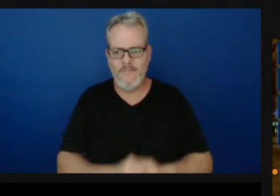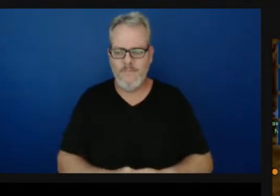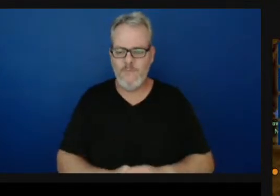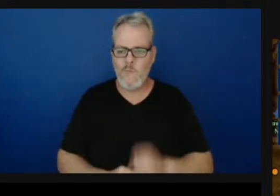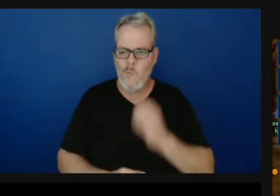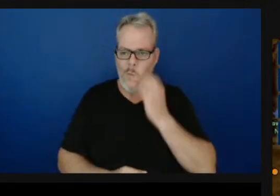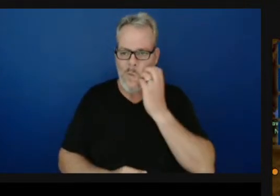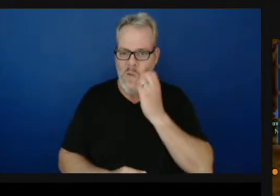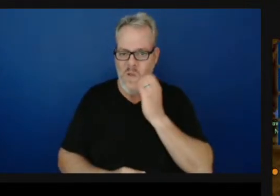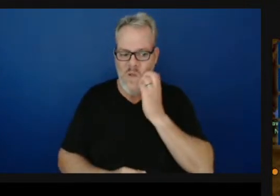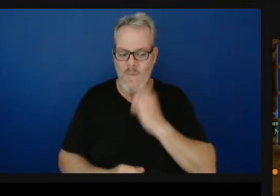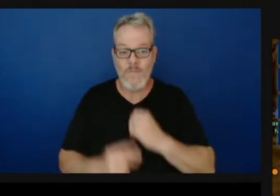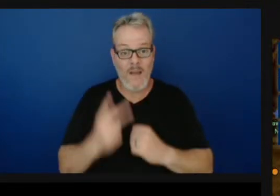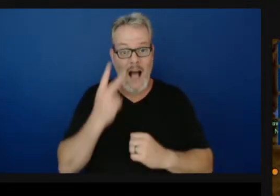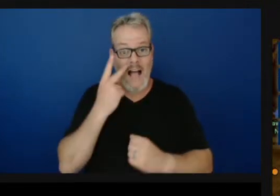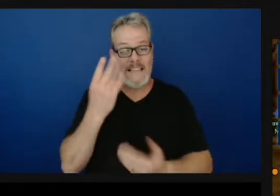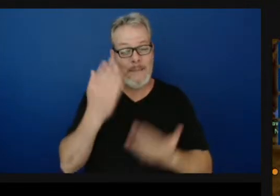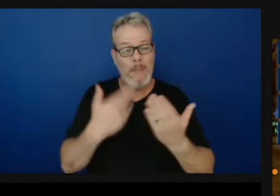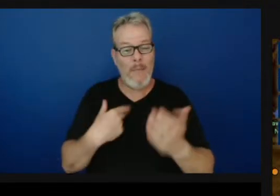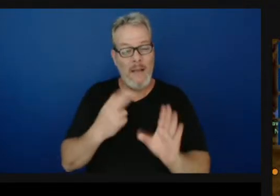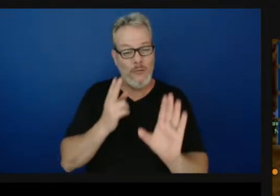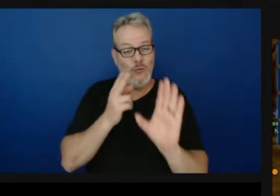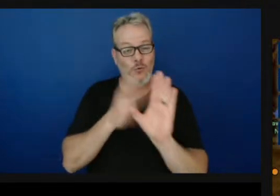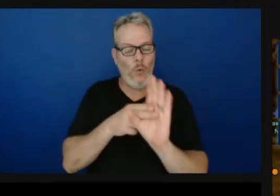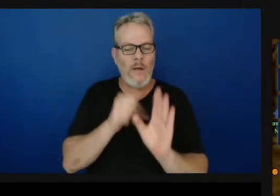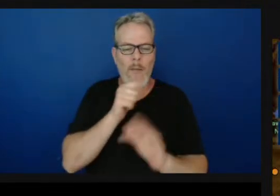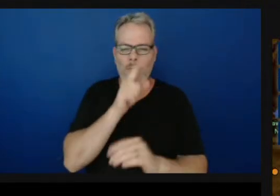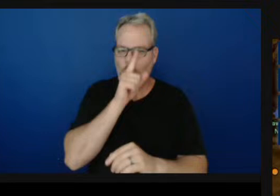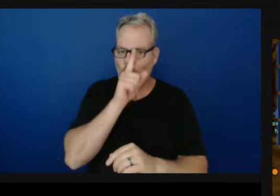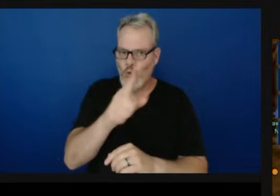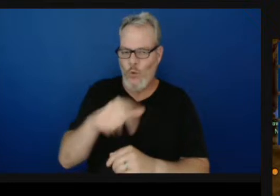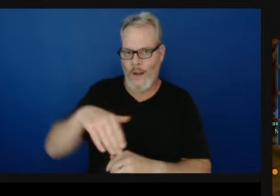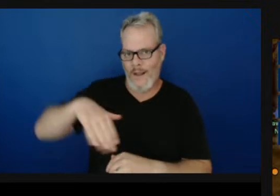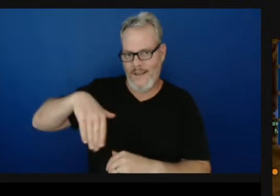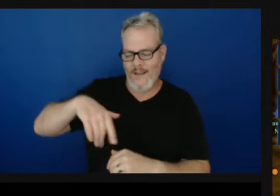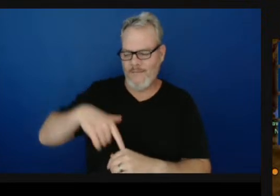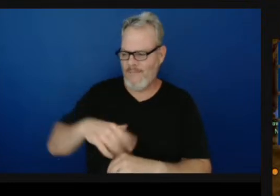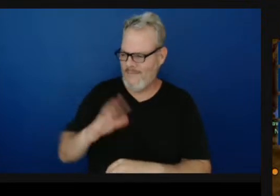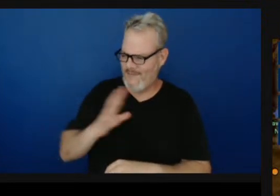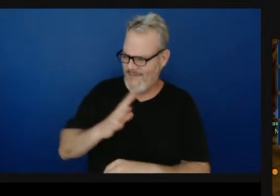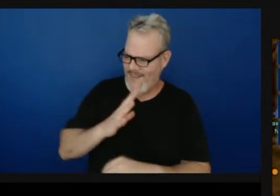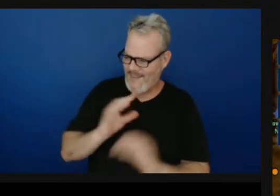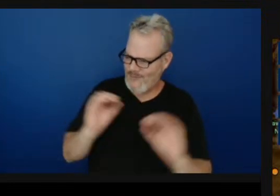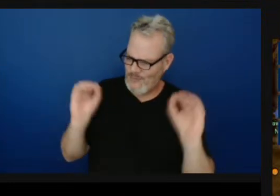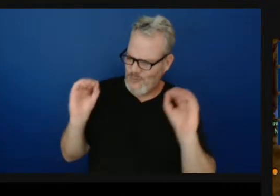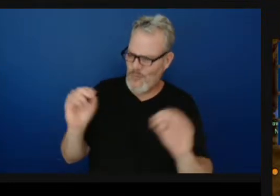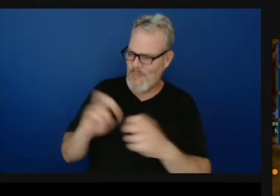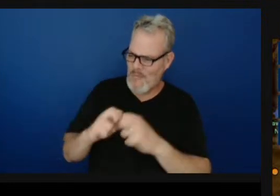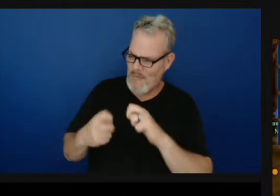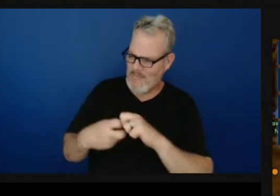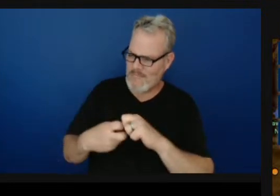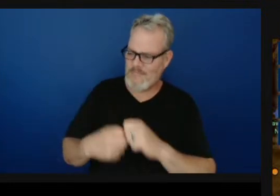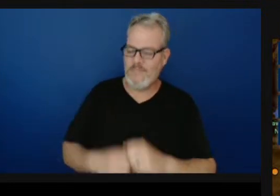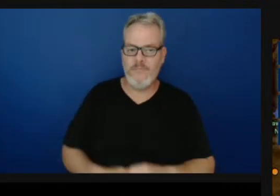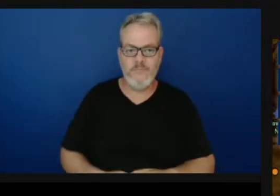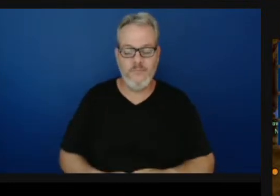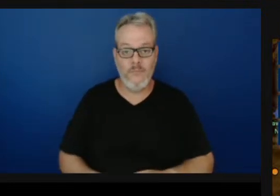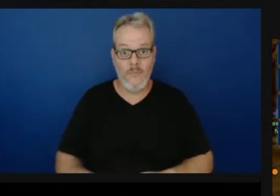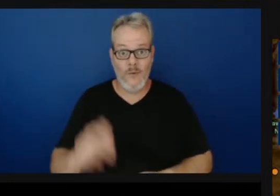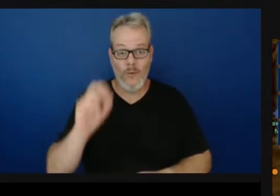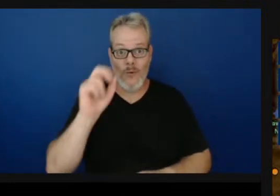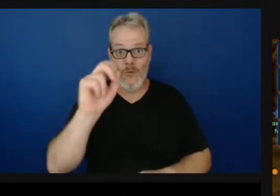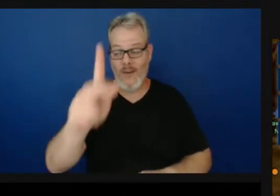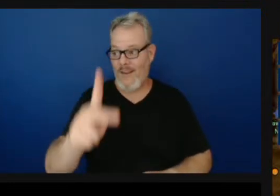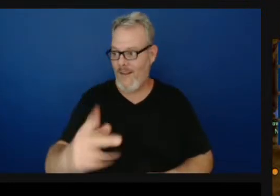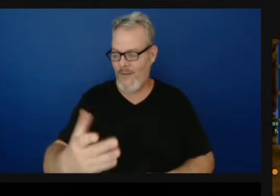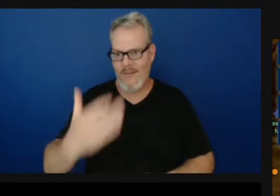So I'll see if I can join. I'm not quite sure yet for that. No worries. All right. So yeah, mahalo